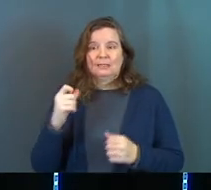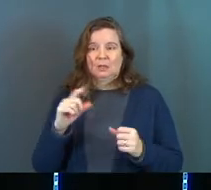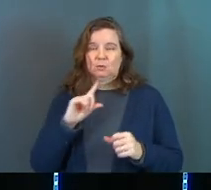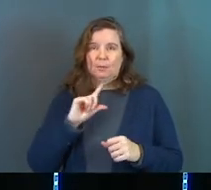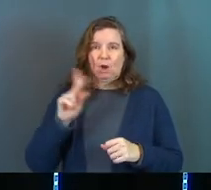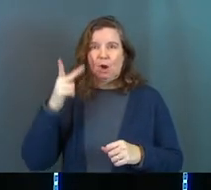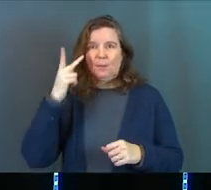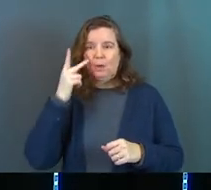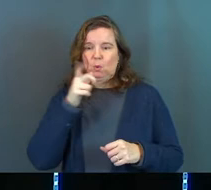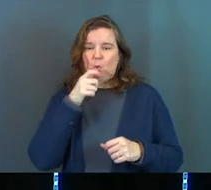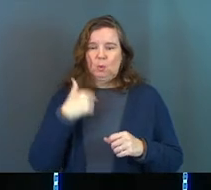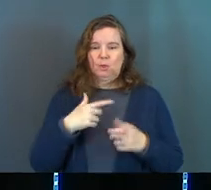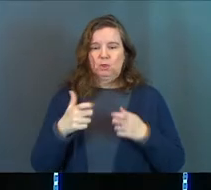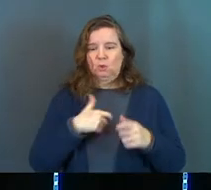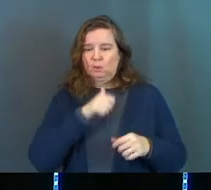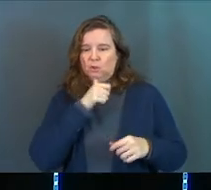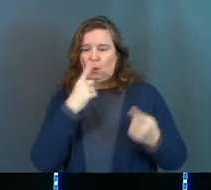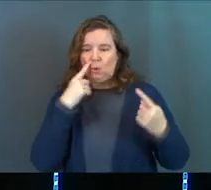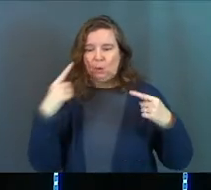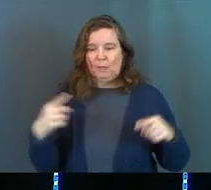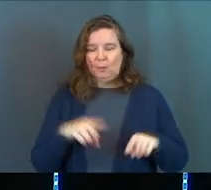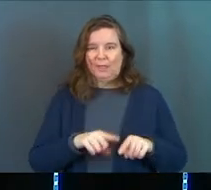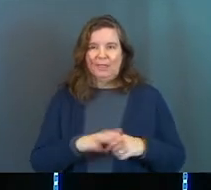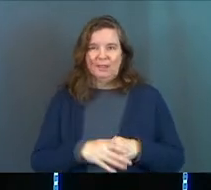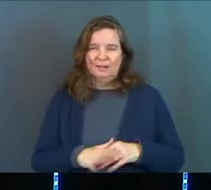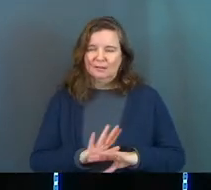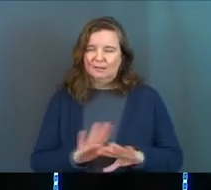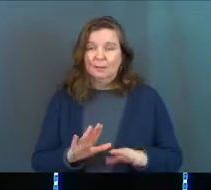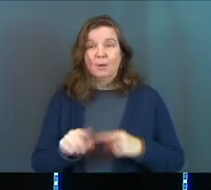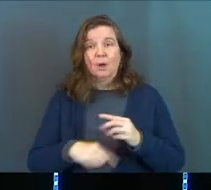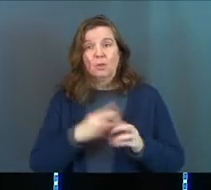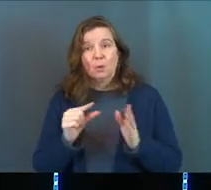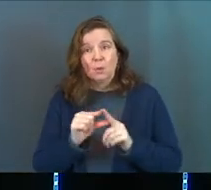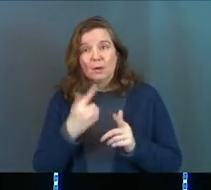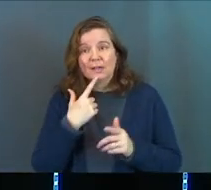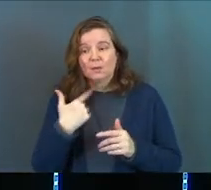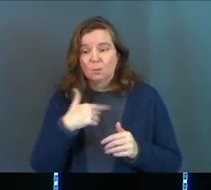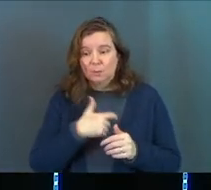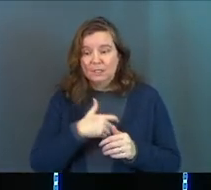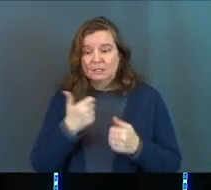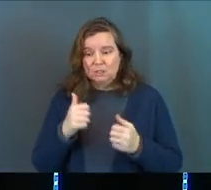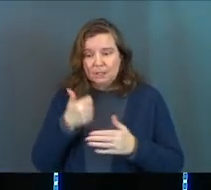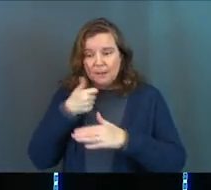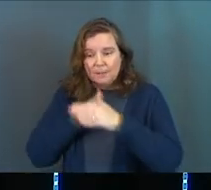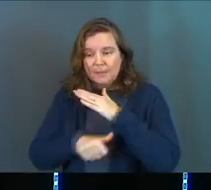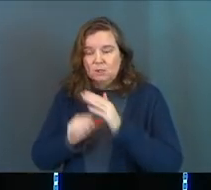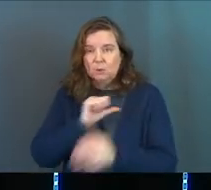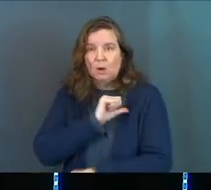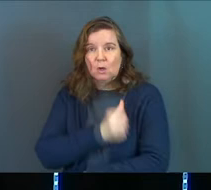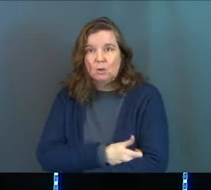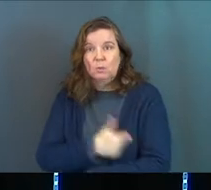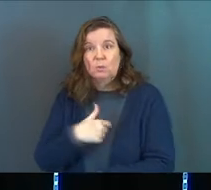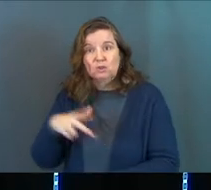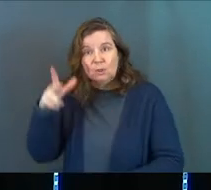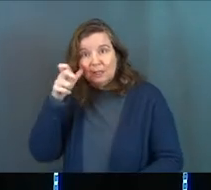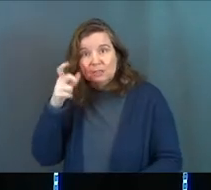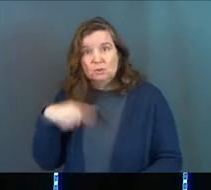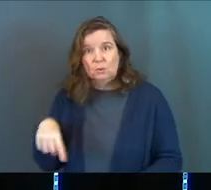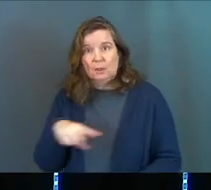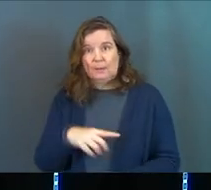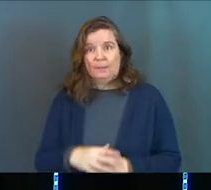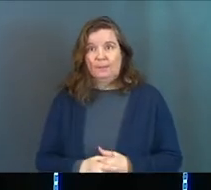about our politics and who we do and don't agree with. But the word of God says we should submit to our authorities. We should listen to